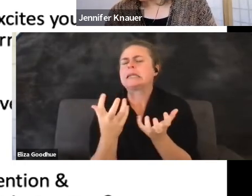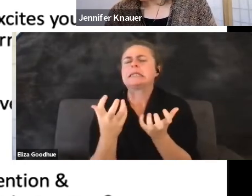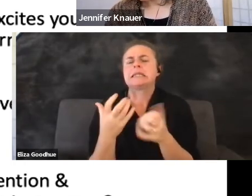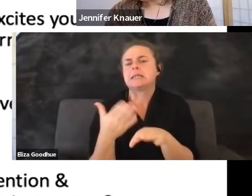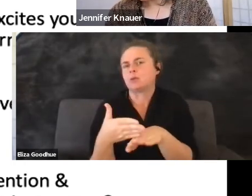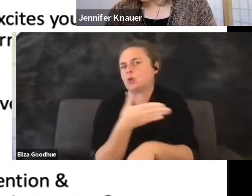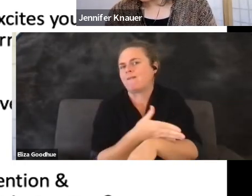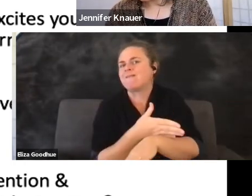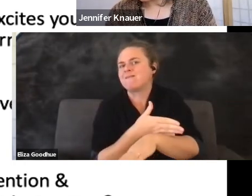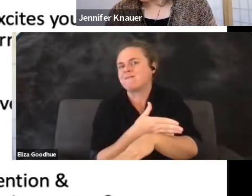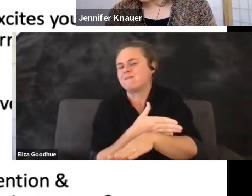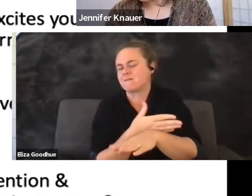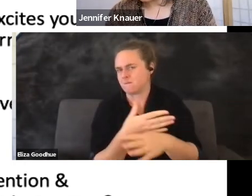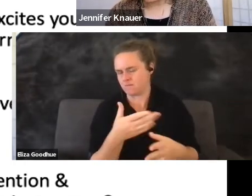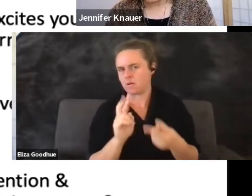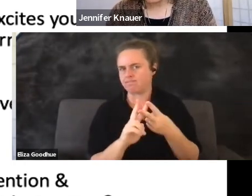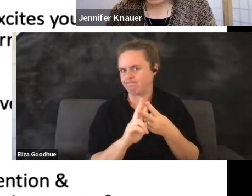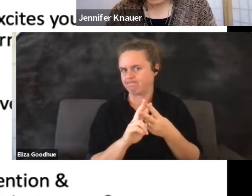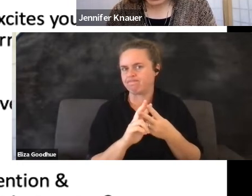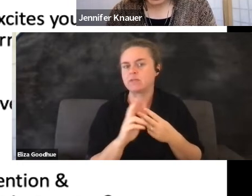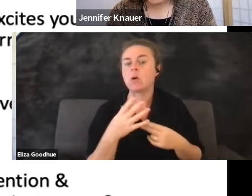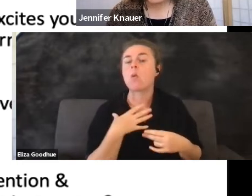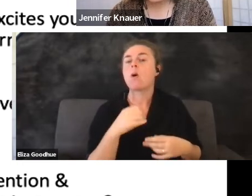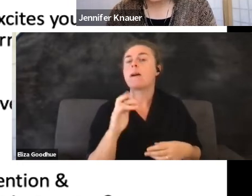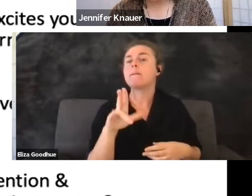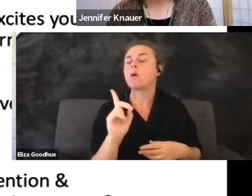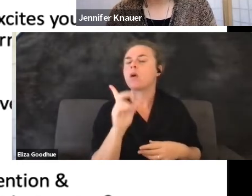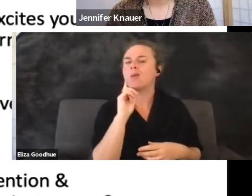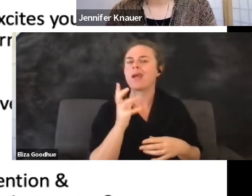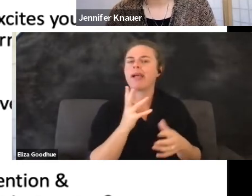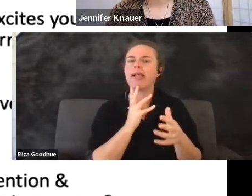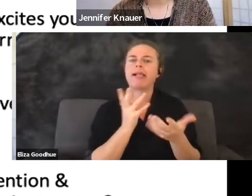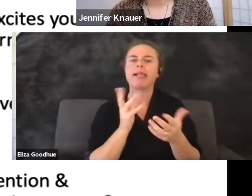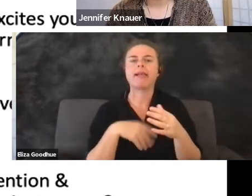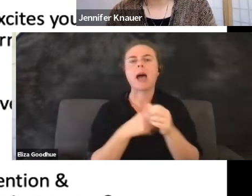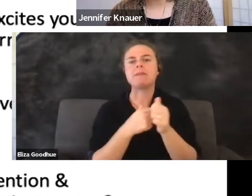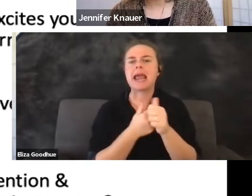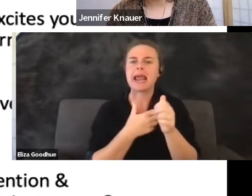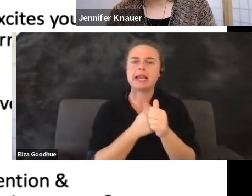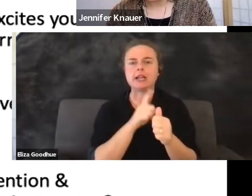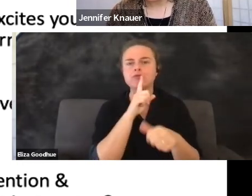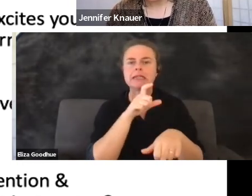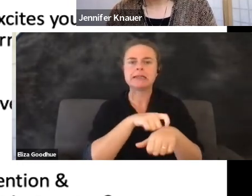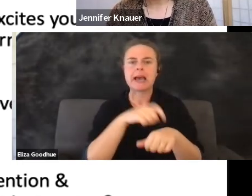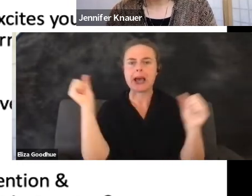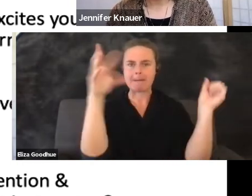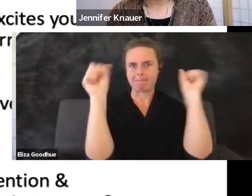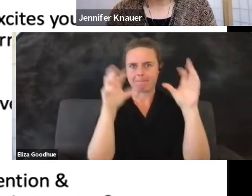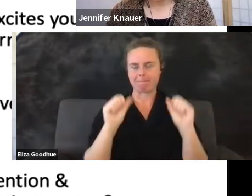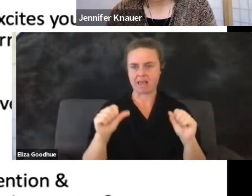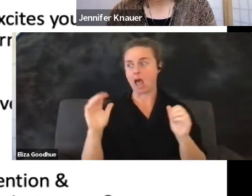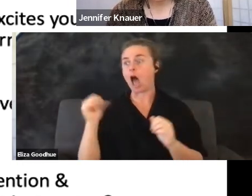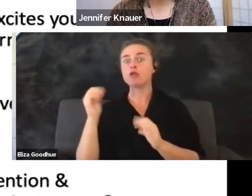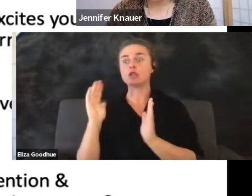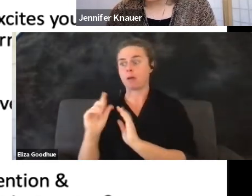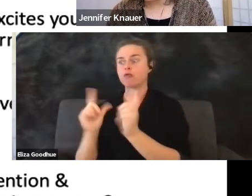So we're using a whiteboard for the purpose that it updates in real time, so you get a chance to see what happens in the other small groups. It provides a